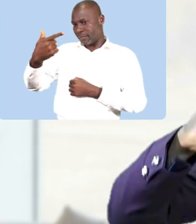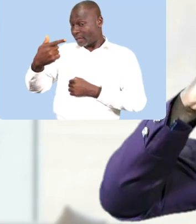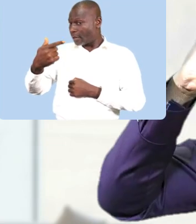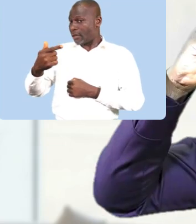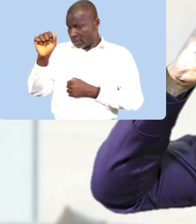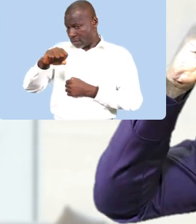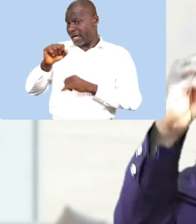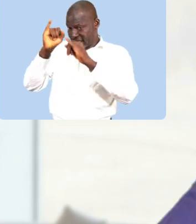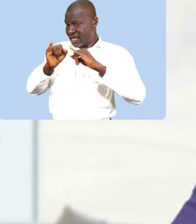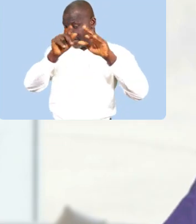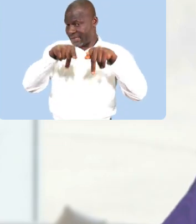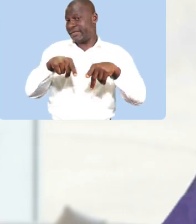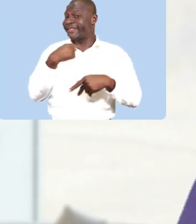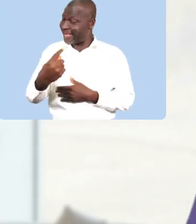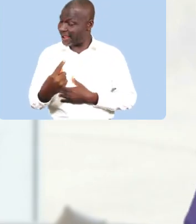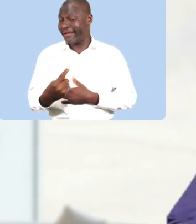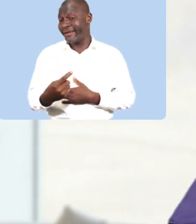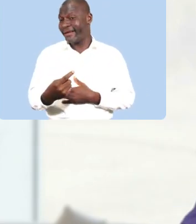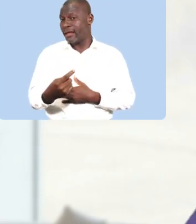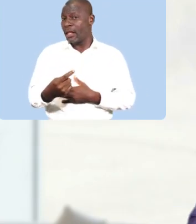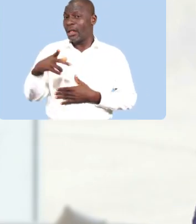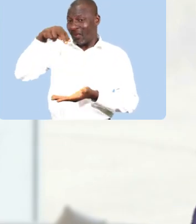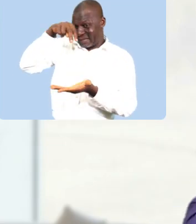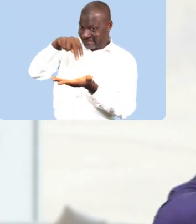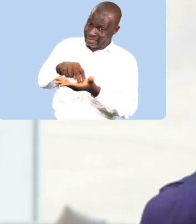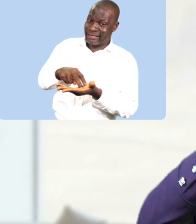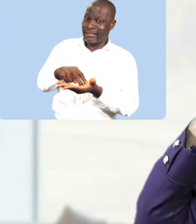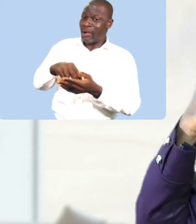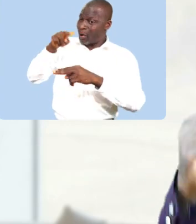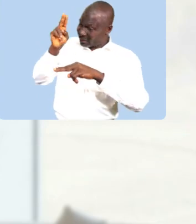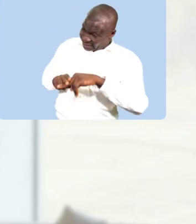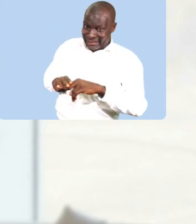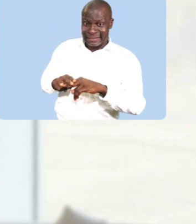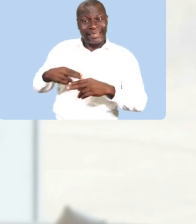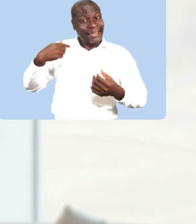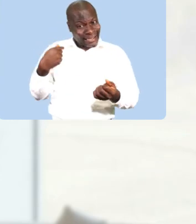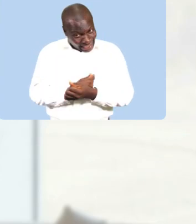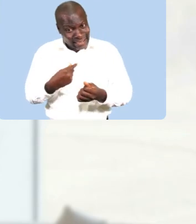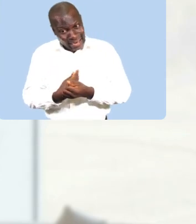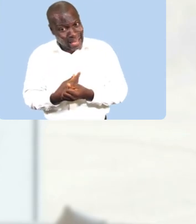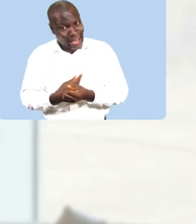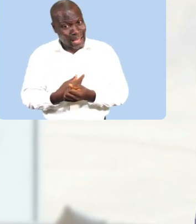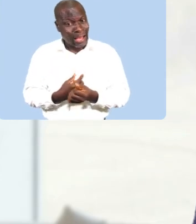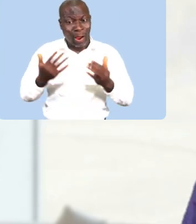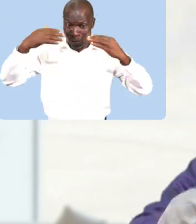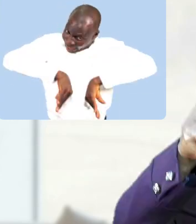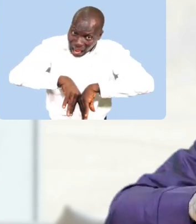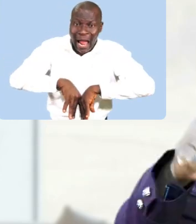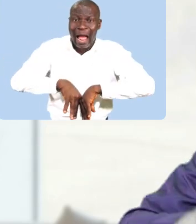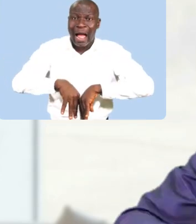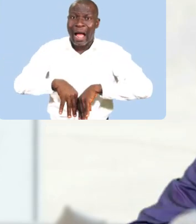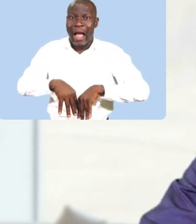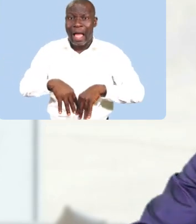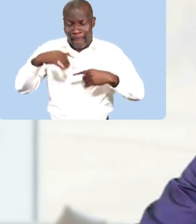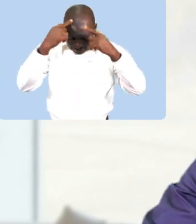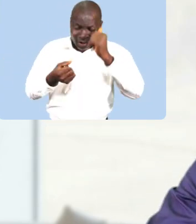Na ye tena se ama ye man no ye de sekai atwe ne minimu sey a. Me da popa wuti me. Na e di asam